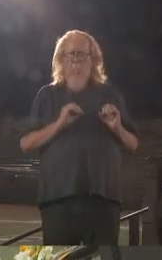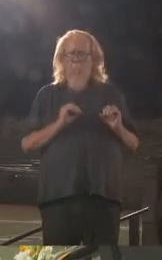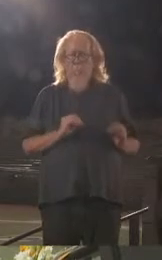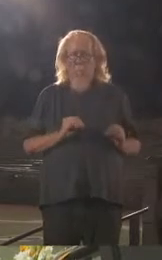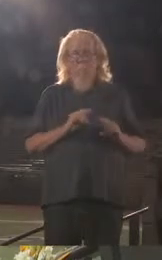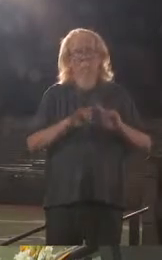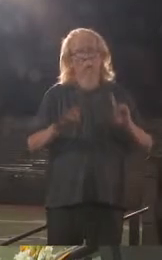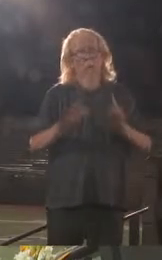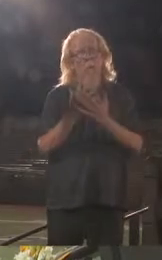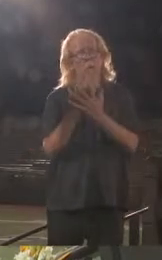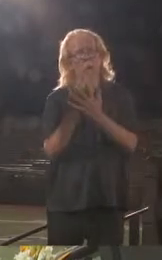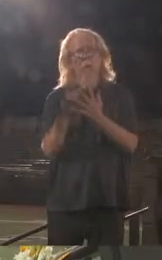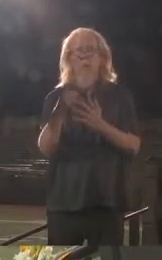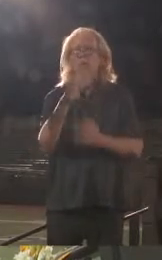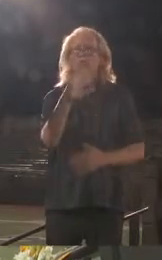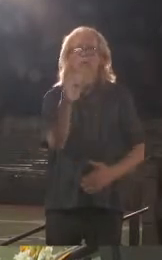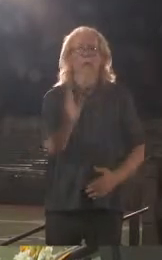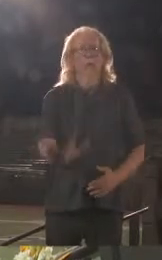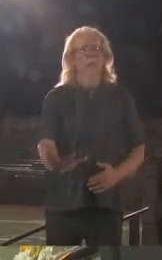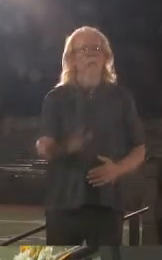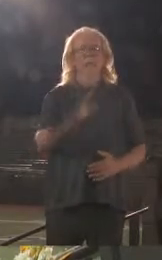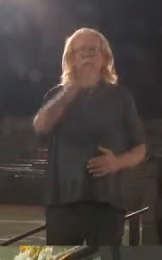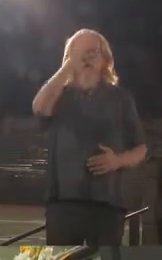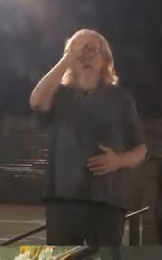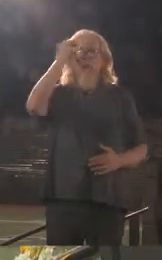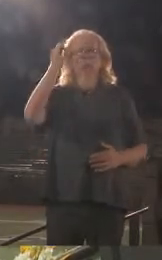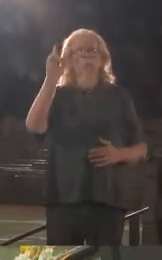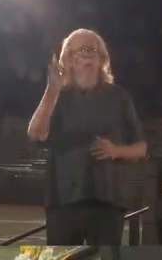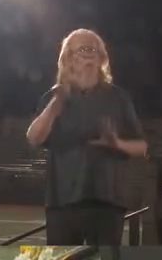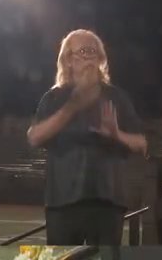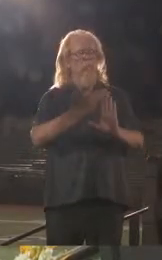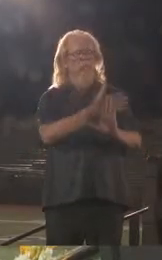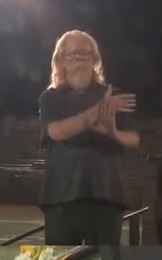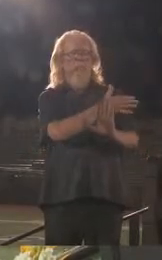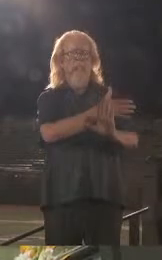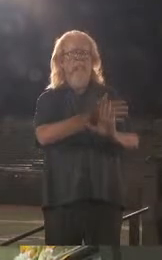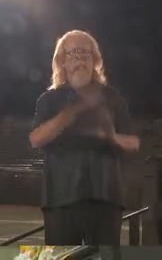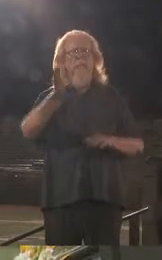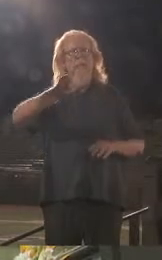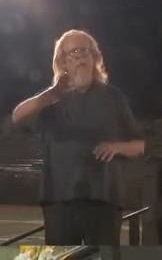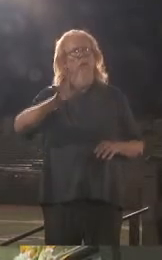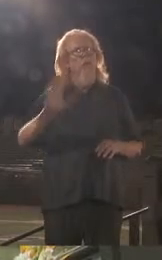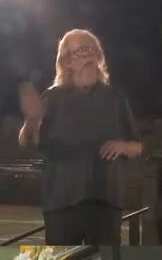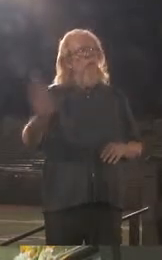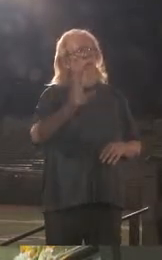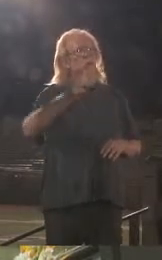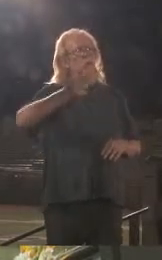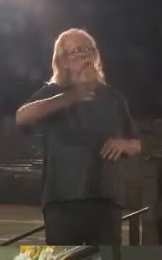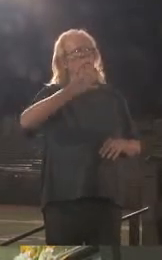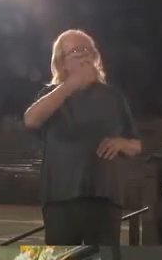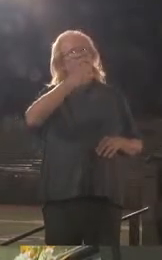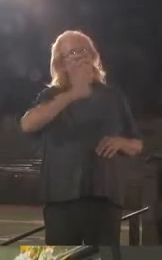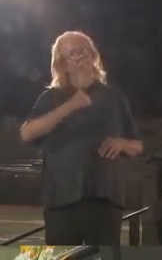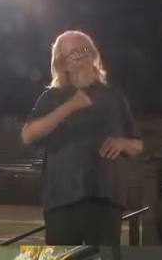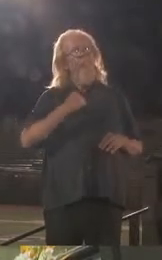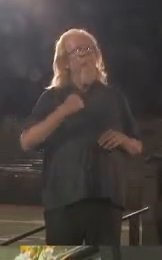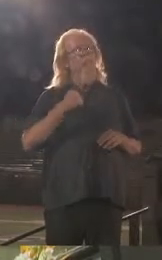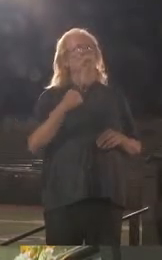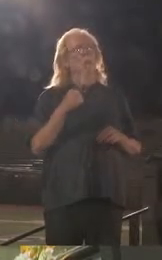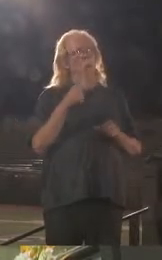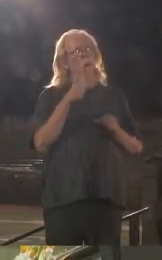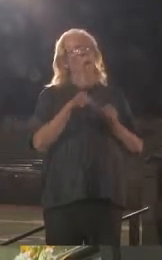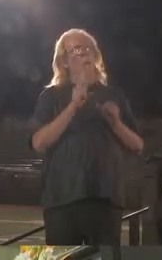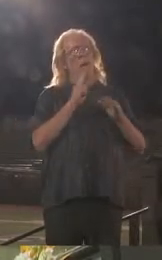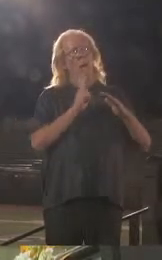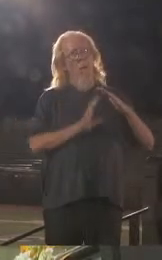you, never, ever, ever forget where you came from, as remembering your roots will keep you humble and serve as a reminder of how far